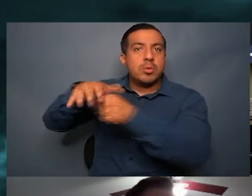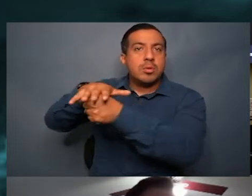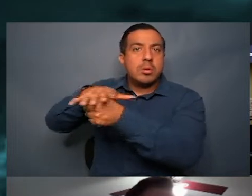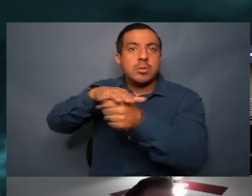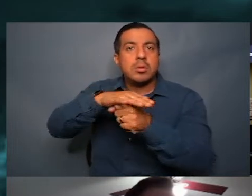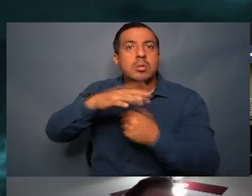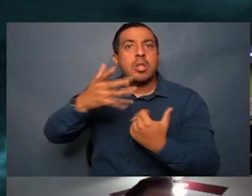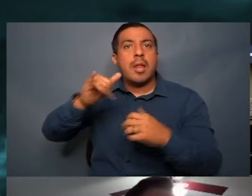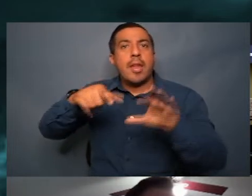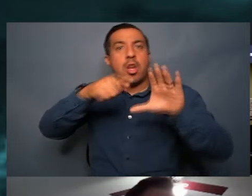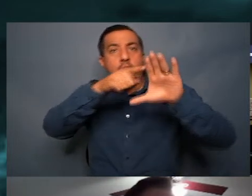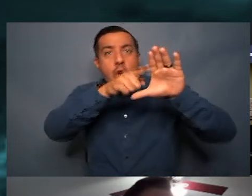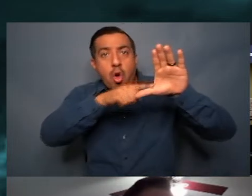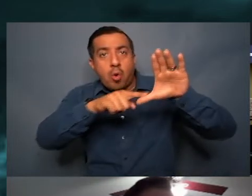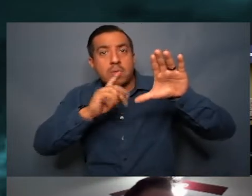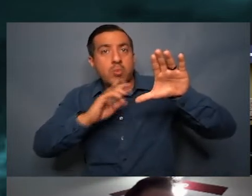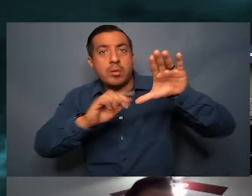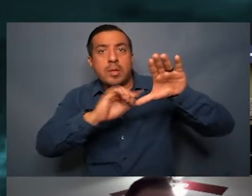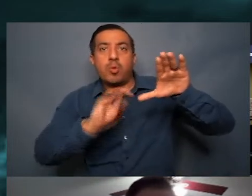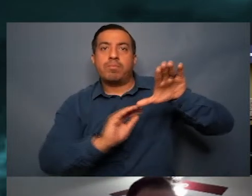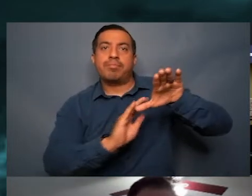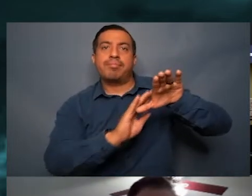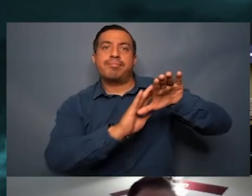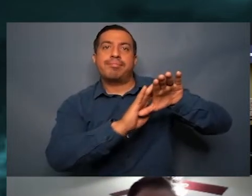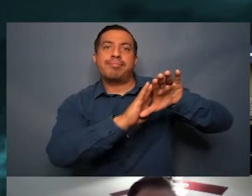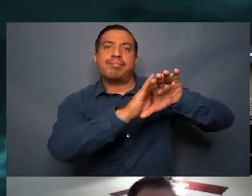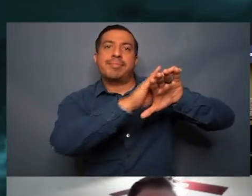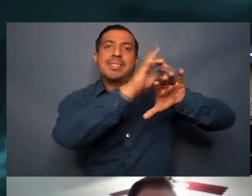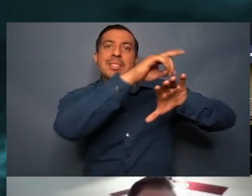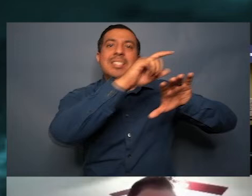the coastline and then work our way north.